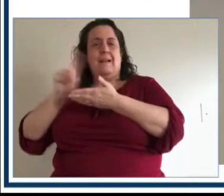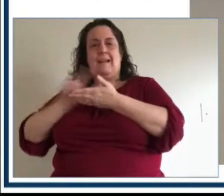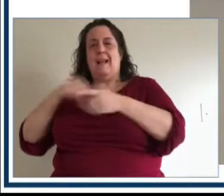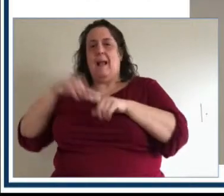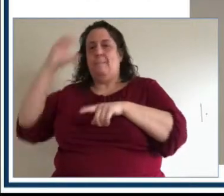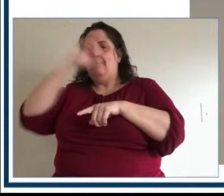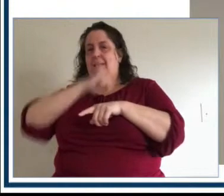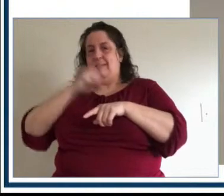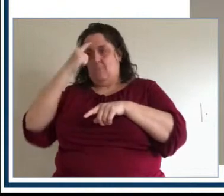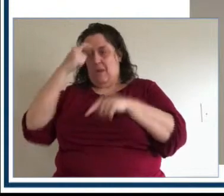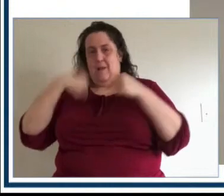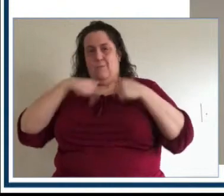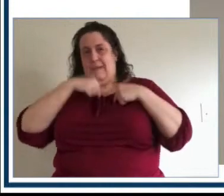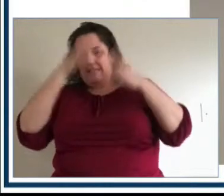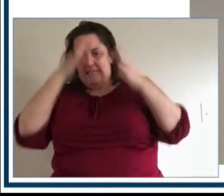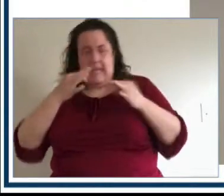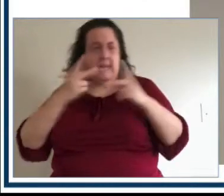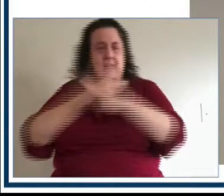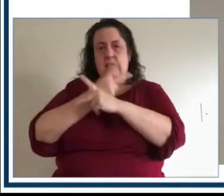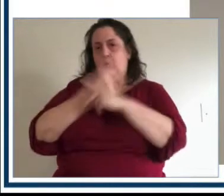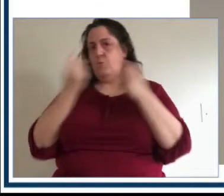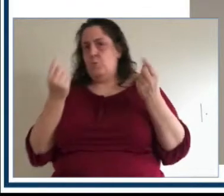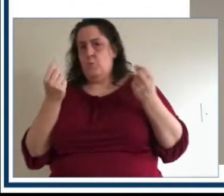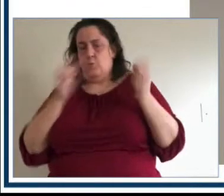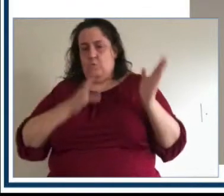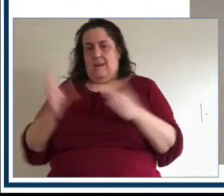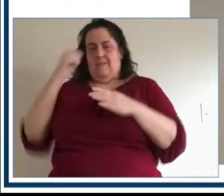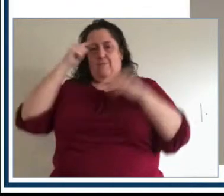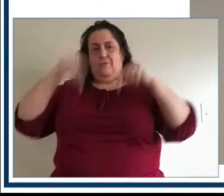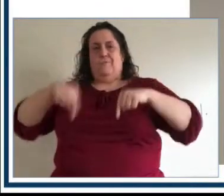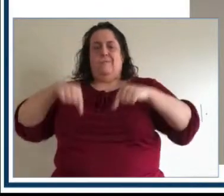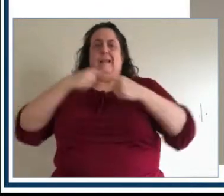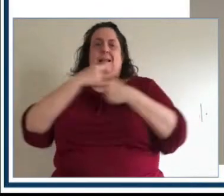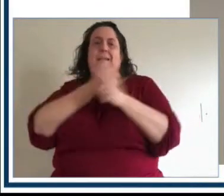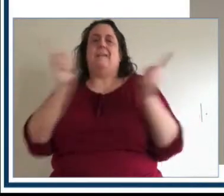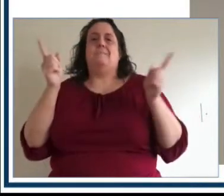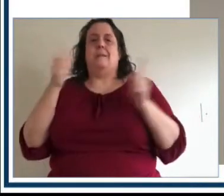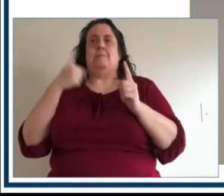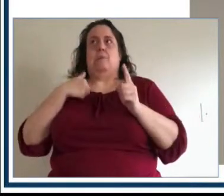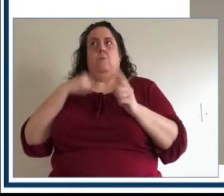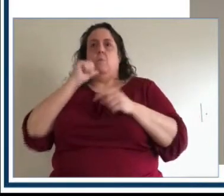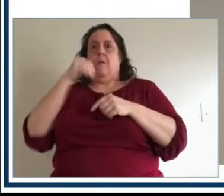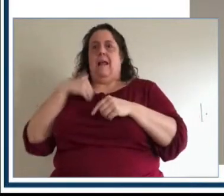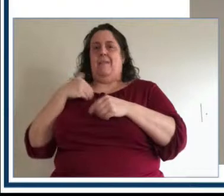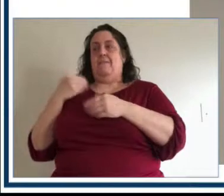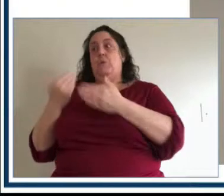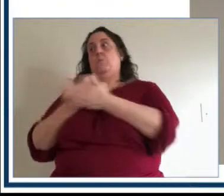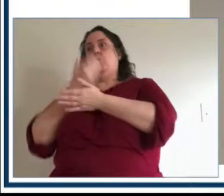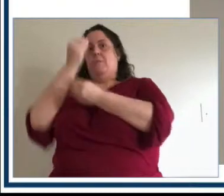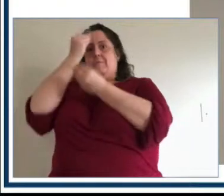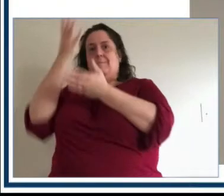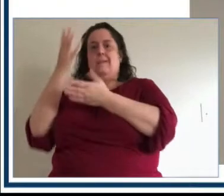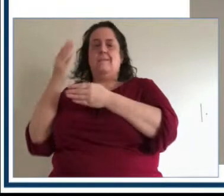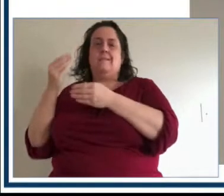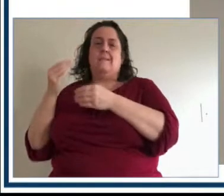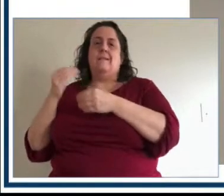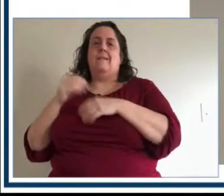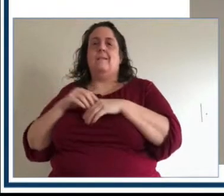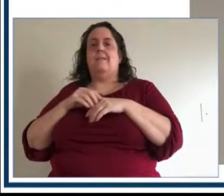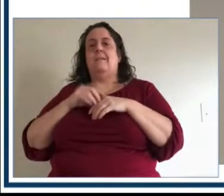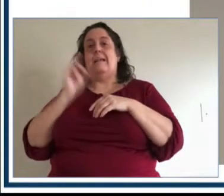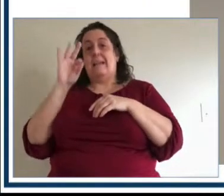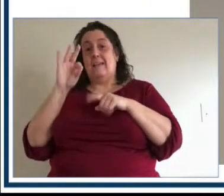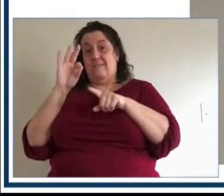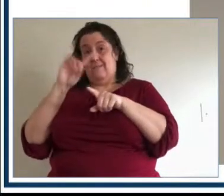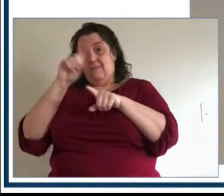making decisions and getting prepared for today's announcement. So I don't have an update on that, but if you submitted a question through